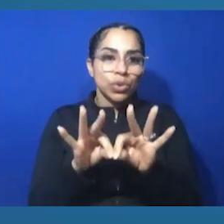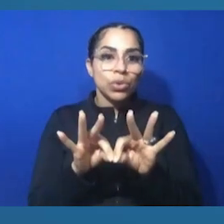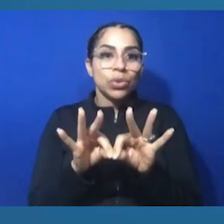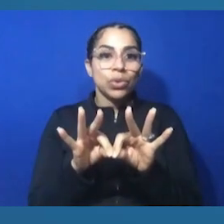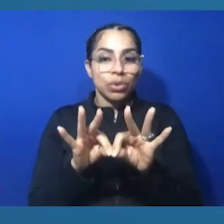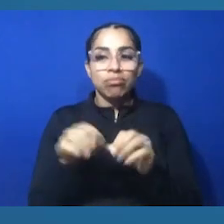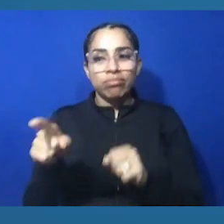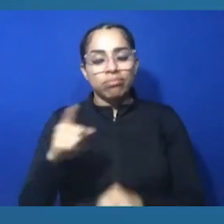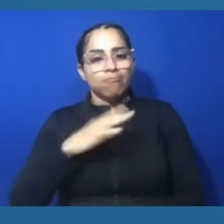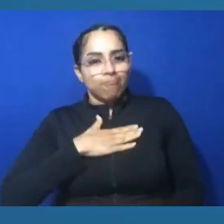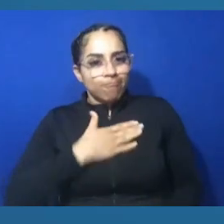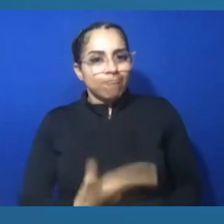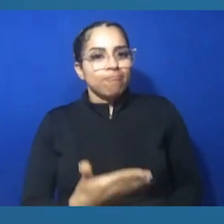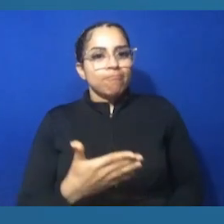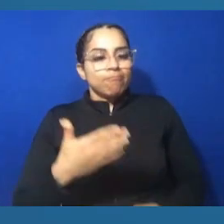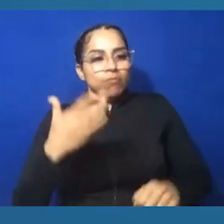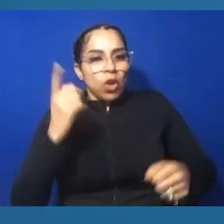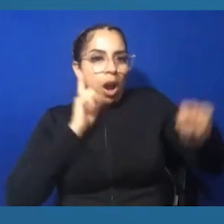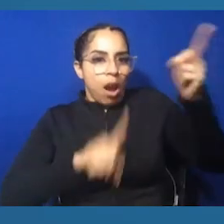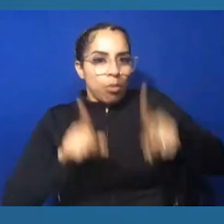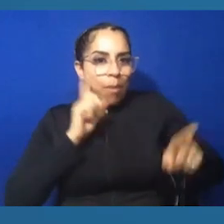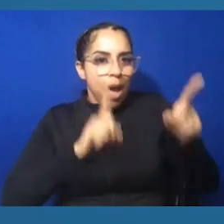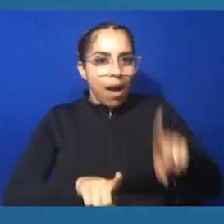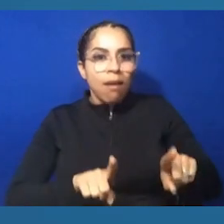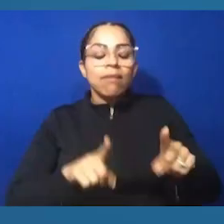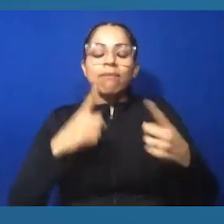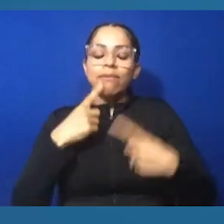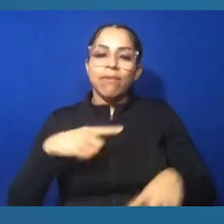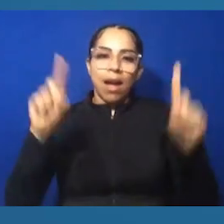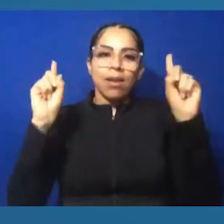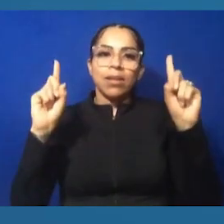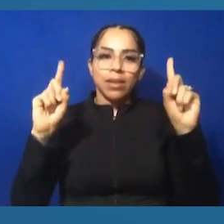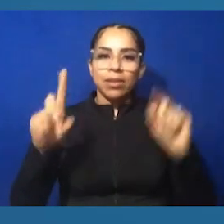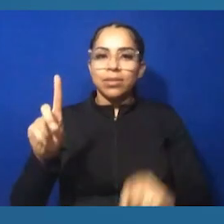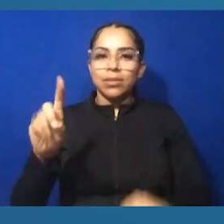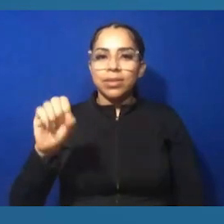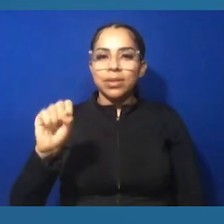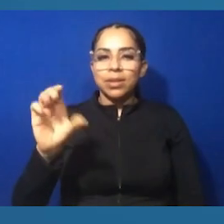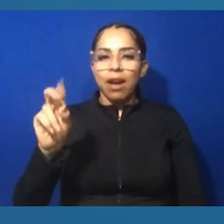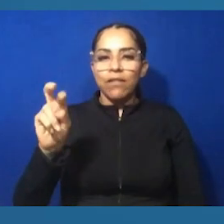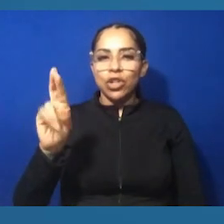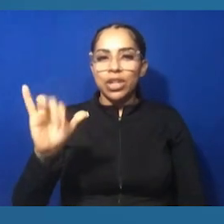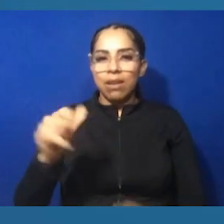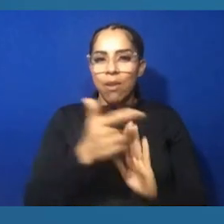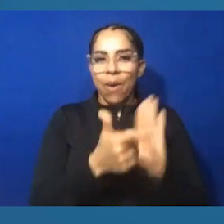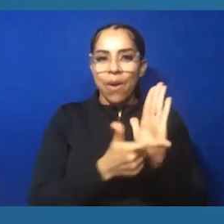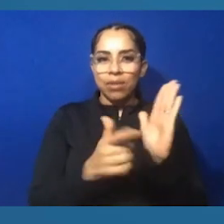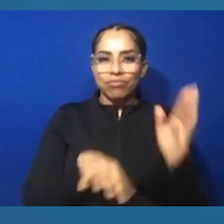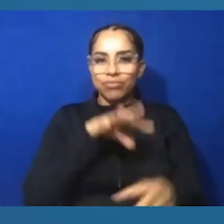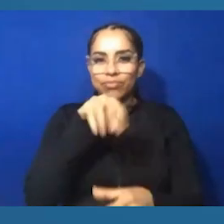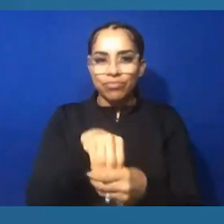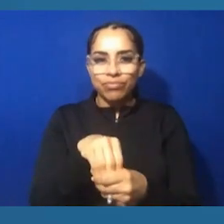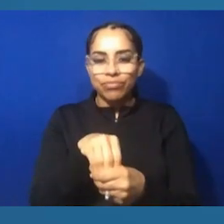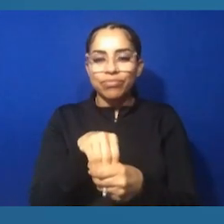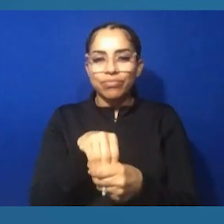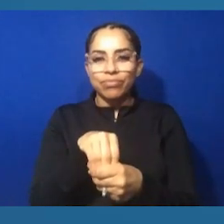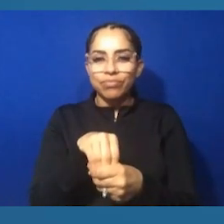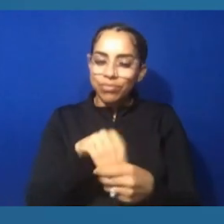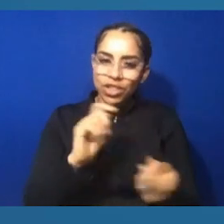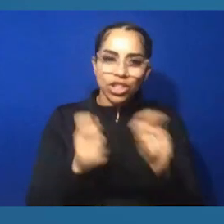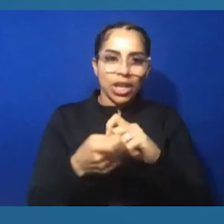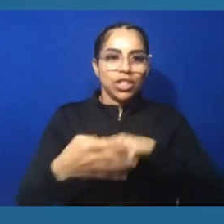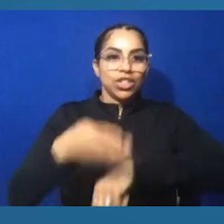that really came for us to finally have the discovery laws that we need now and the changes. So when the laws were changed